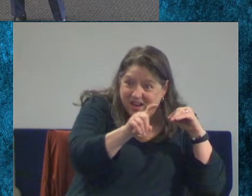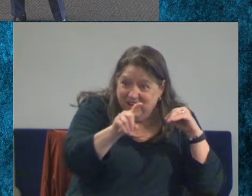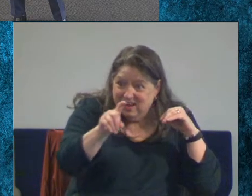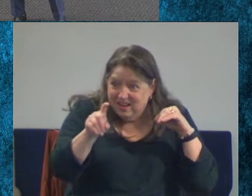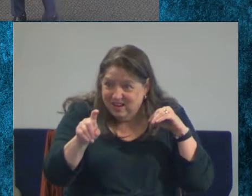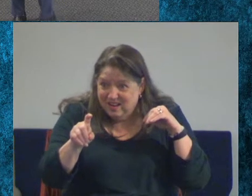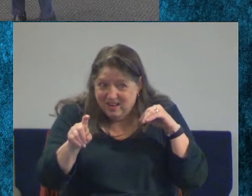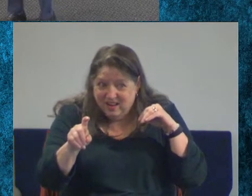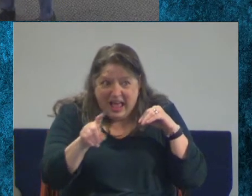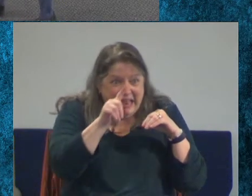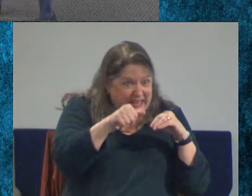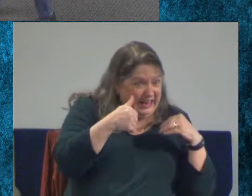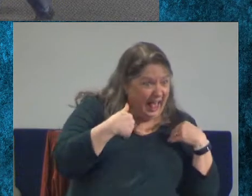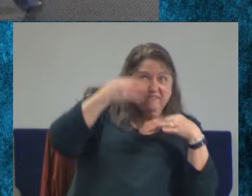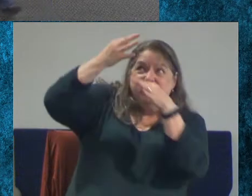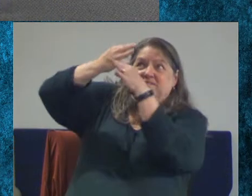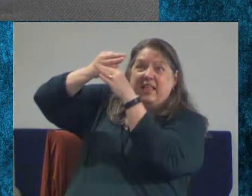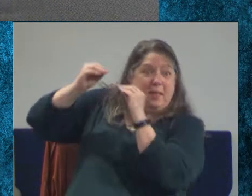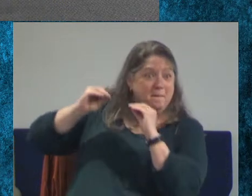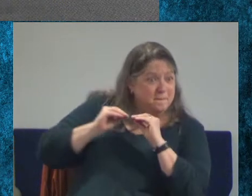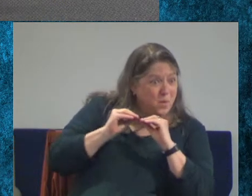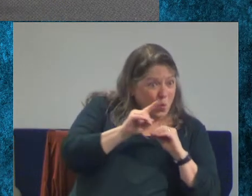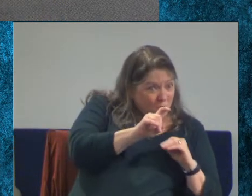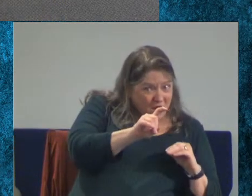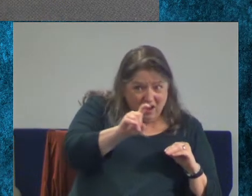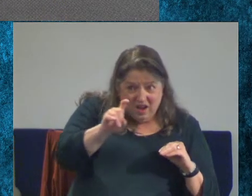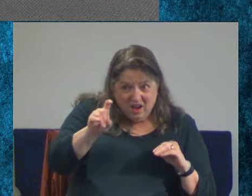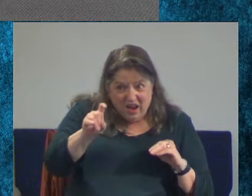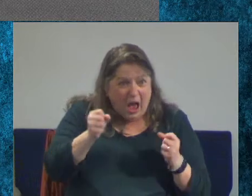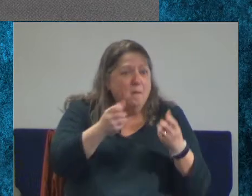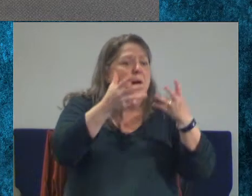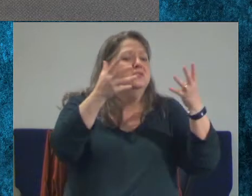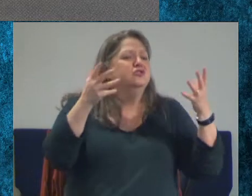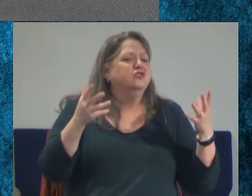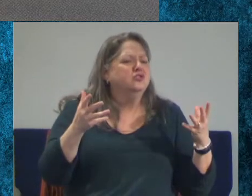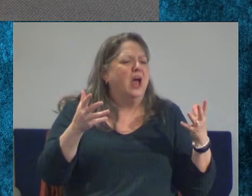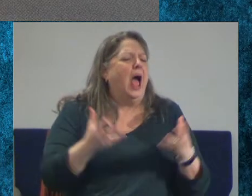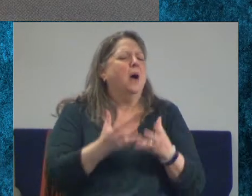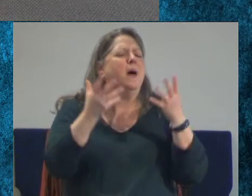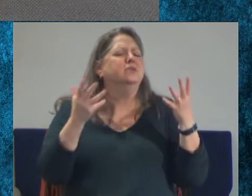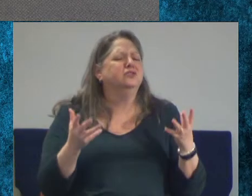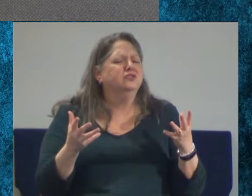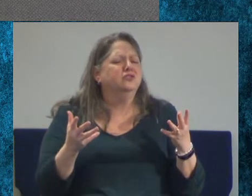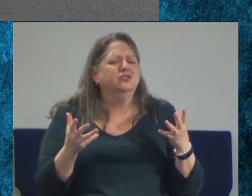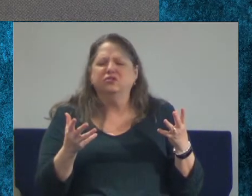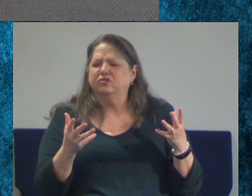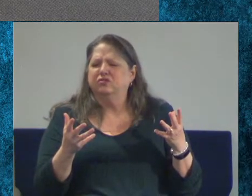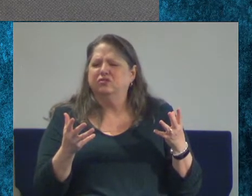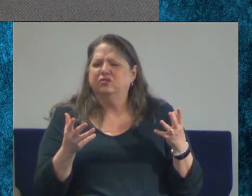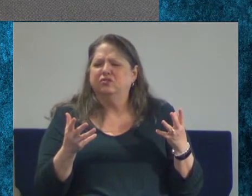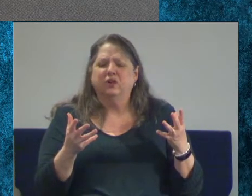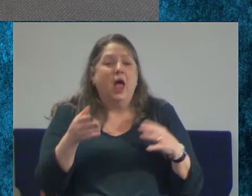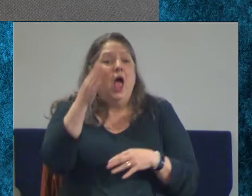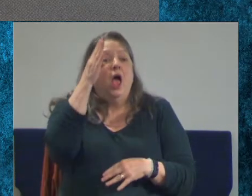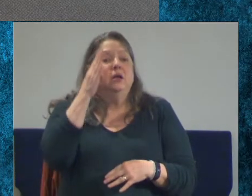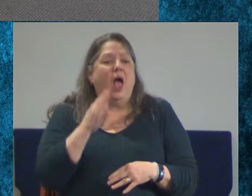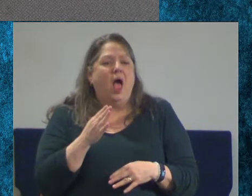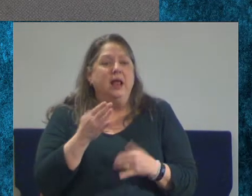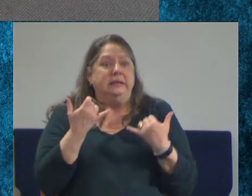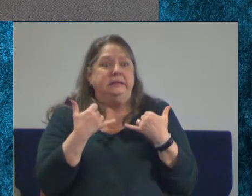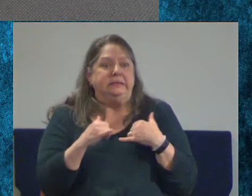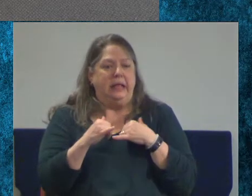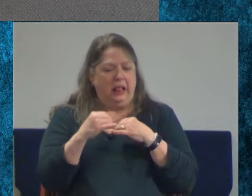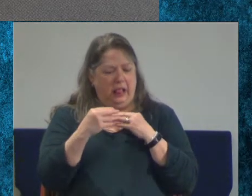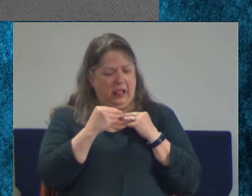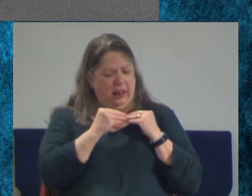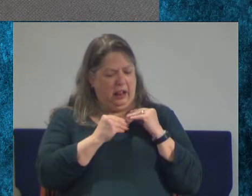And we need to have faith in the Lord Jesus, but to what extent? And then there are other issues that God is working in